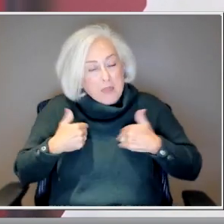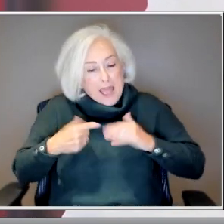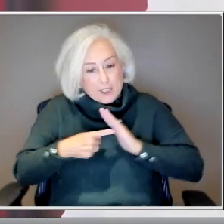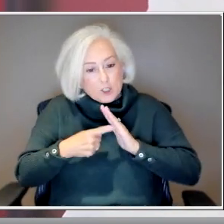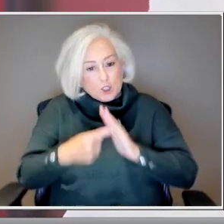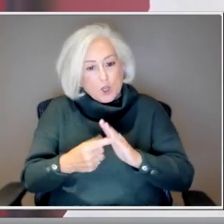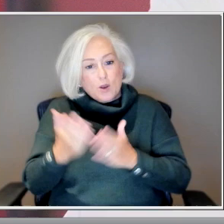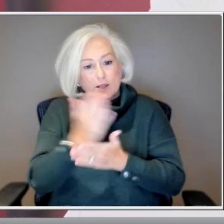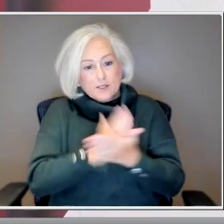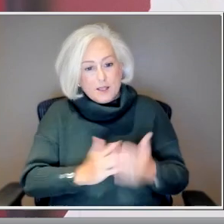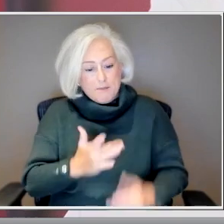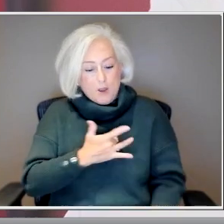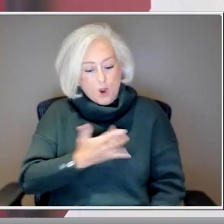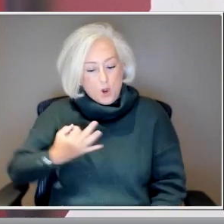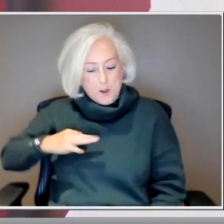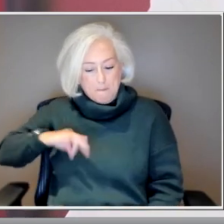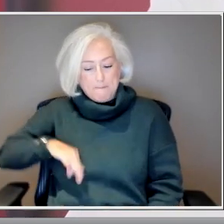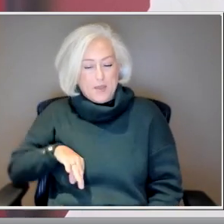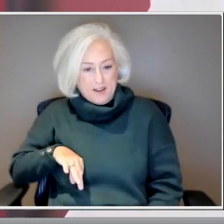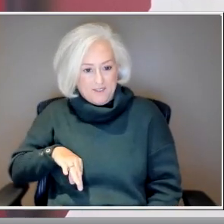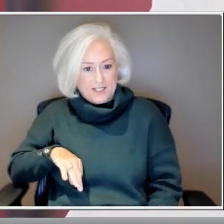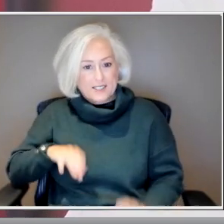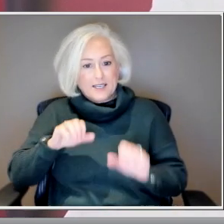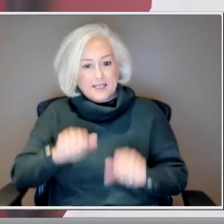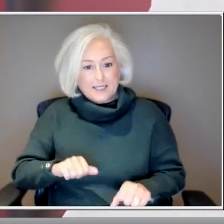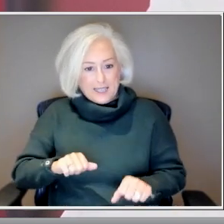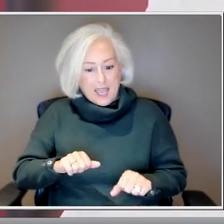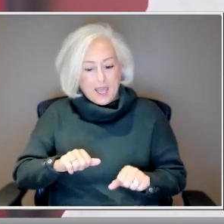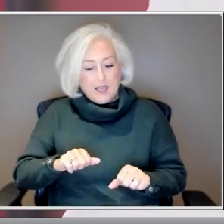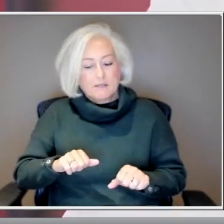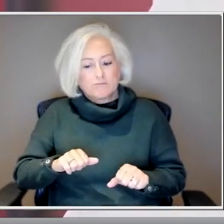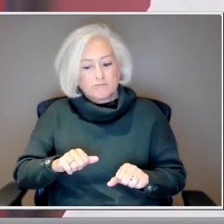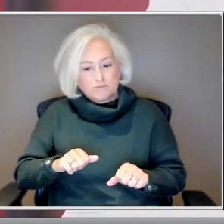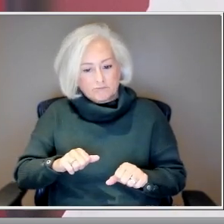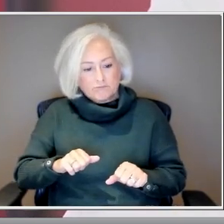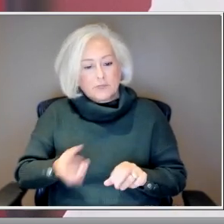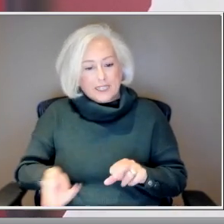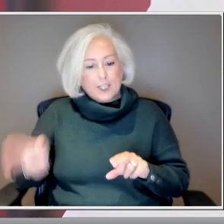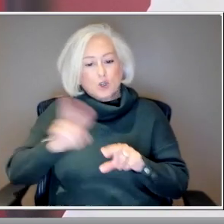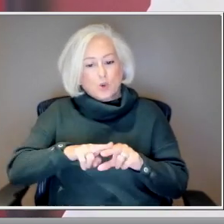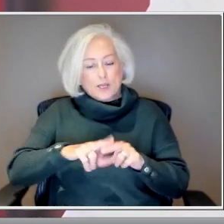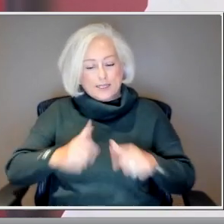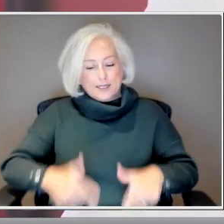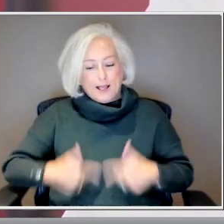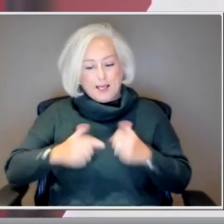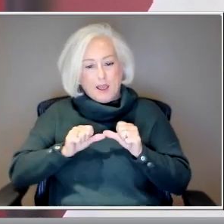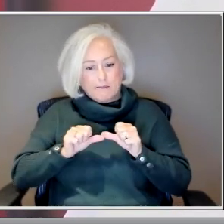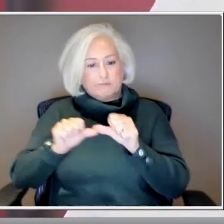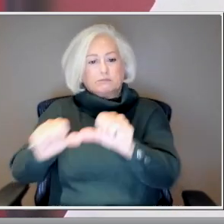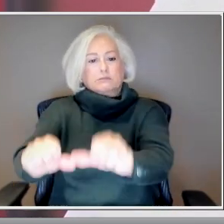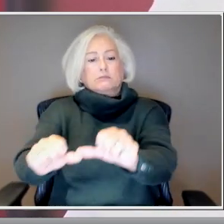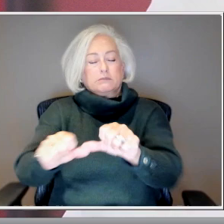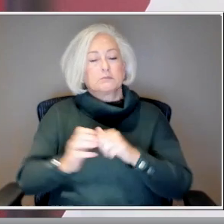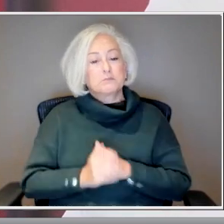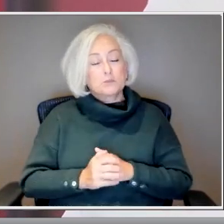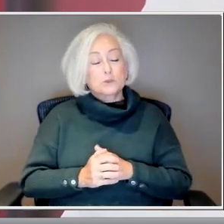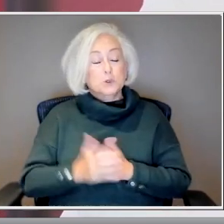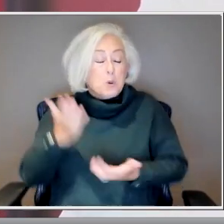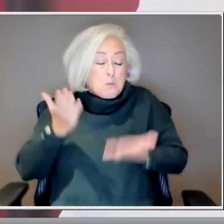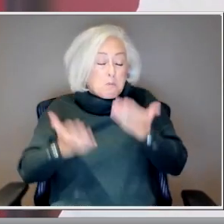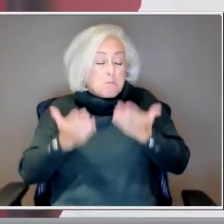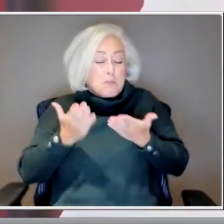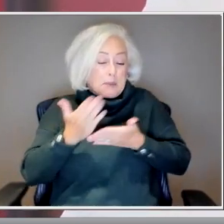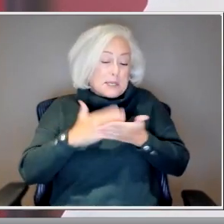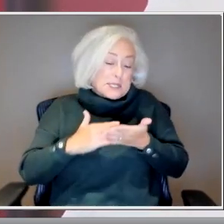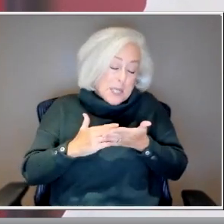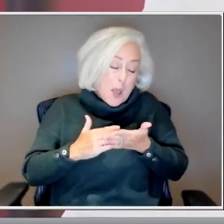benefits and kind of increased longevity of patients' life expectancy. So there might be there's some